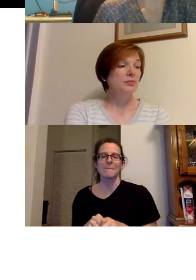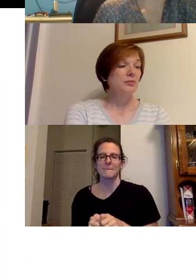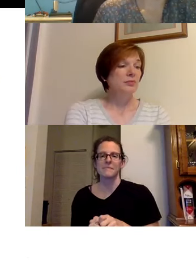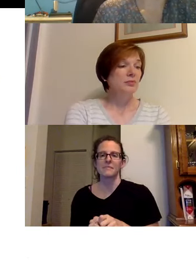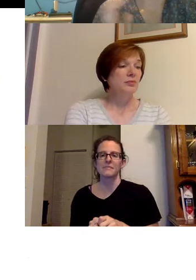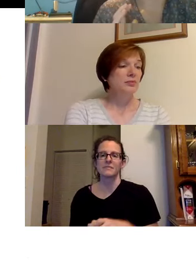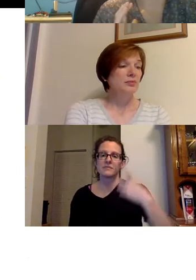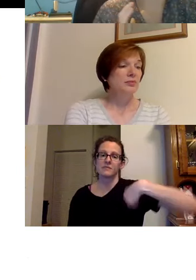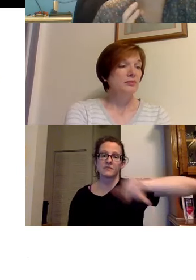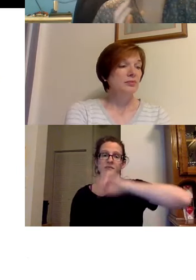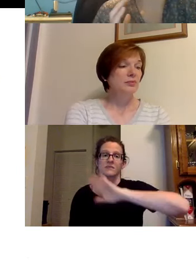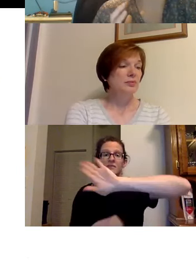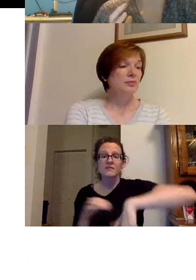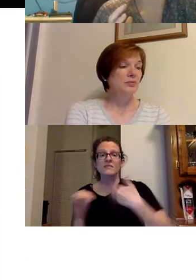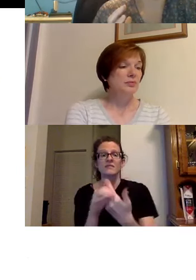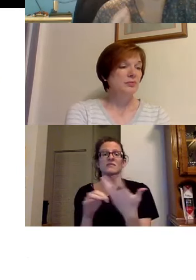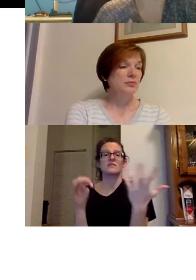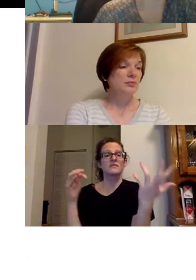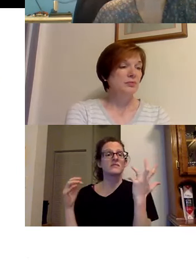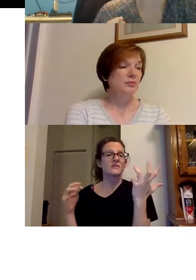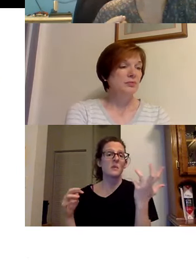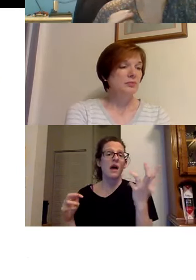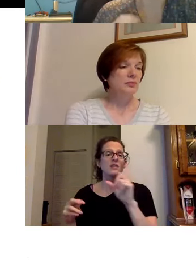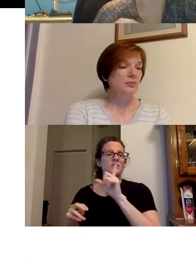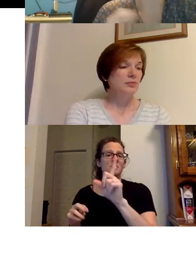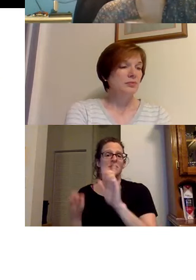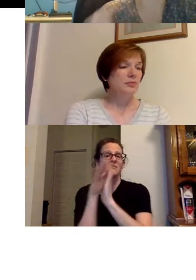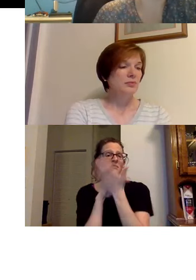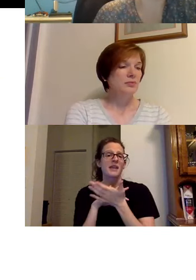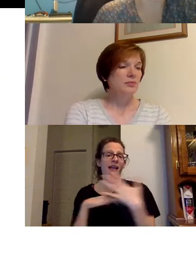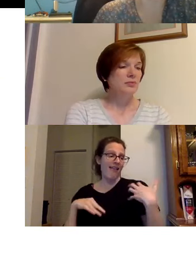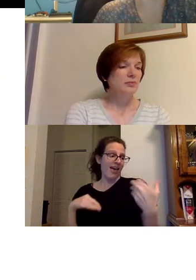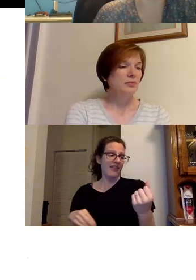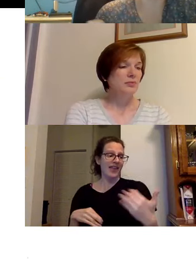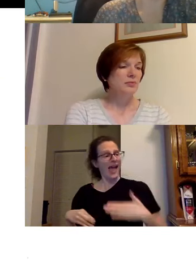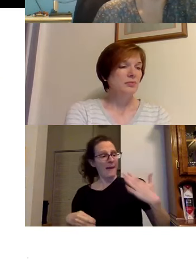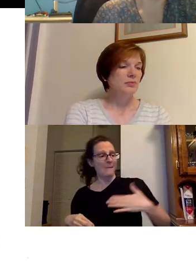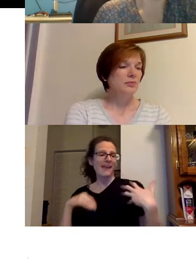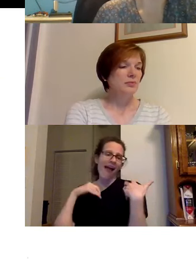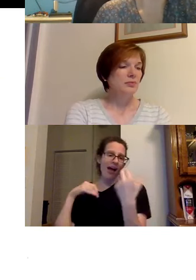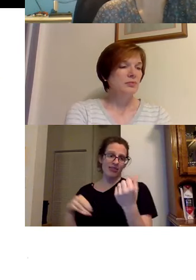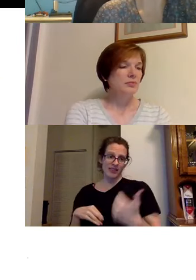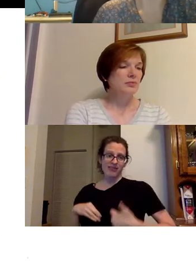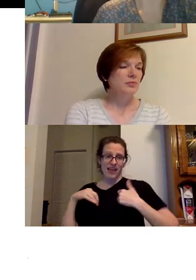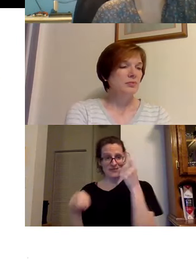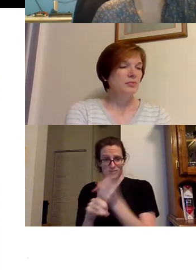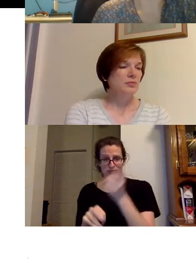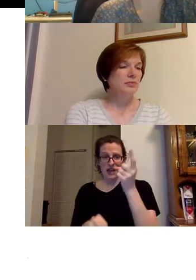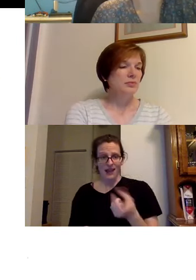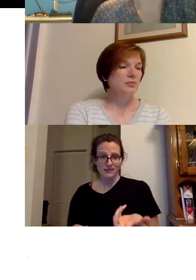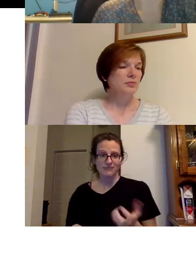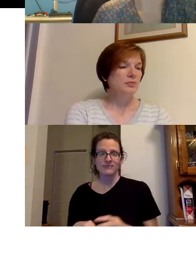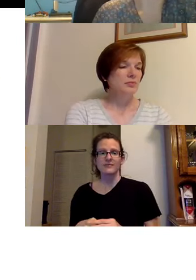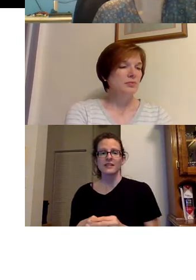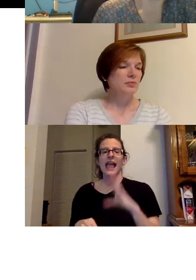all want to be healthy and live happy, healthy lives. And above the